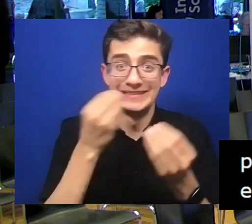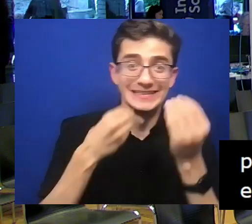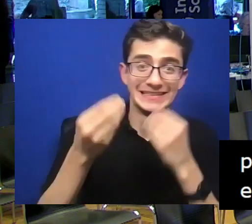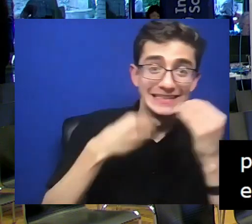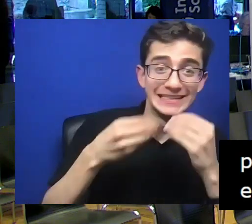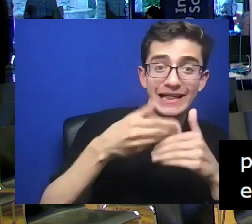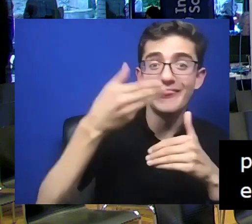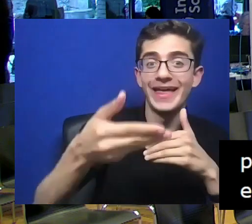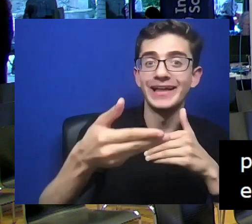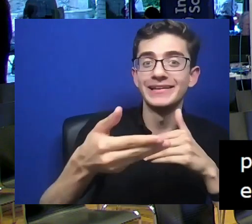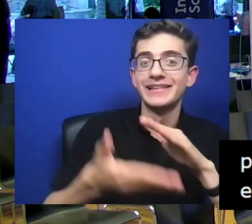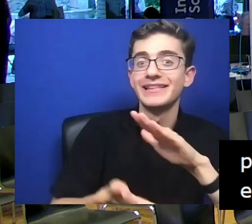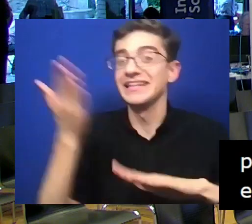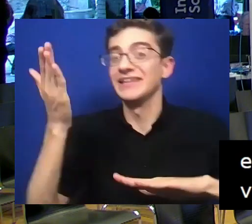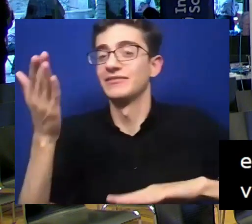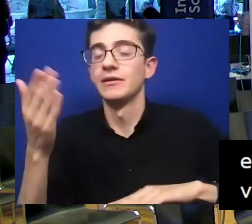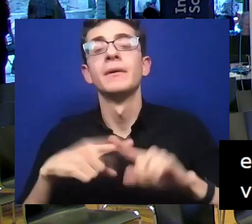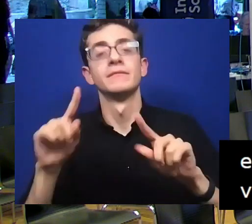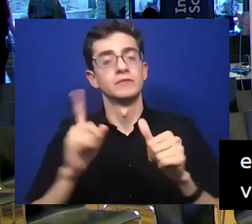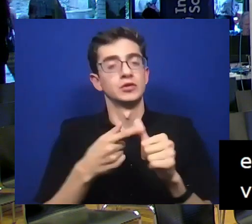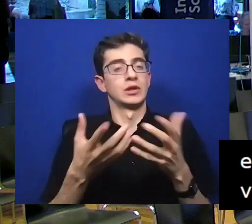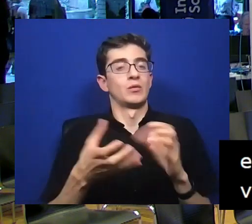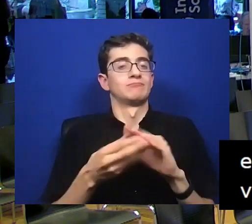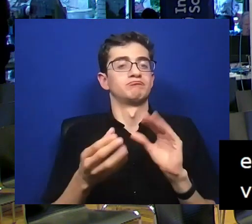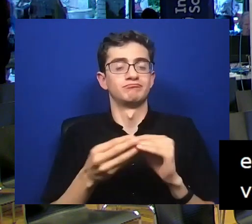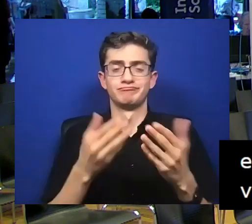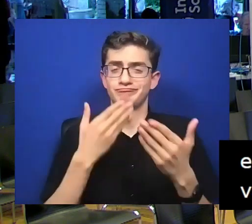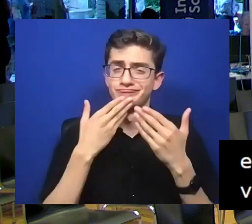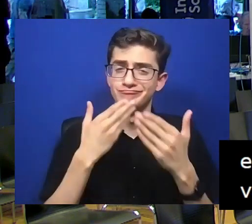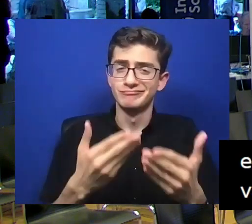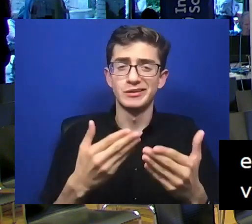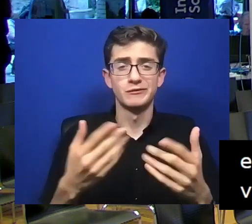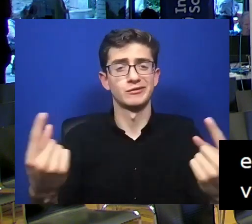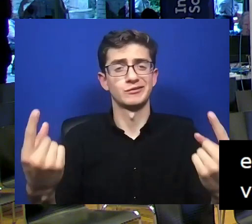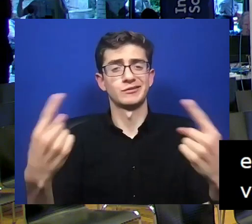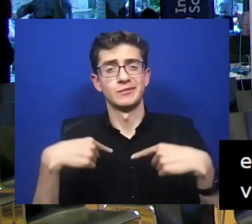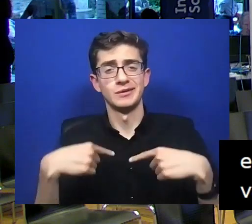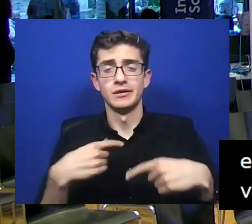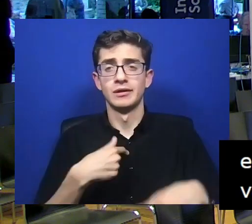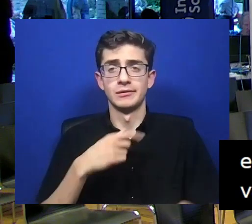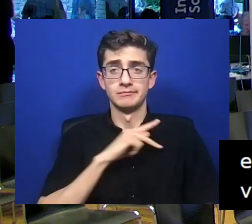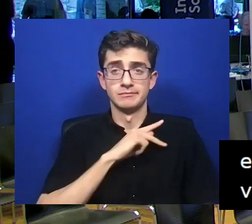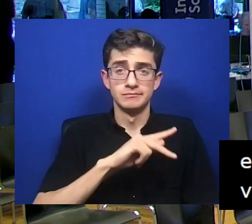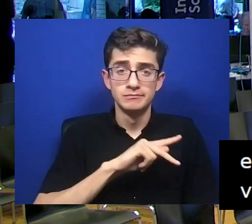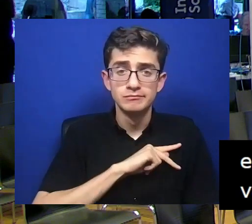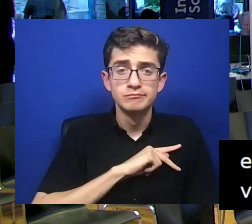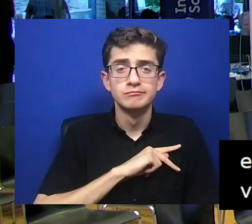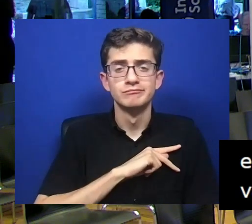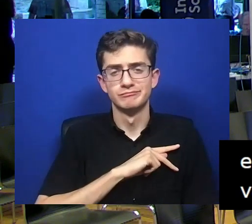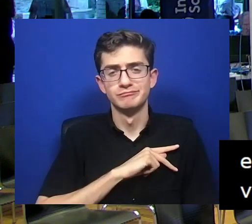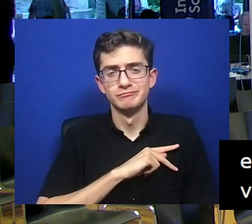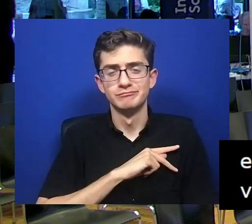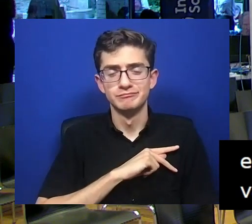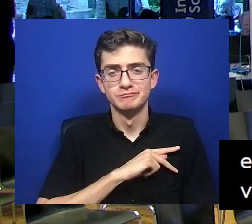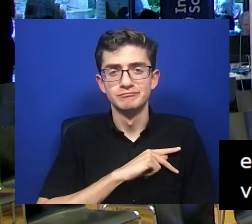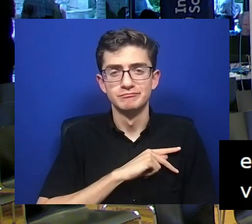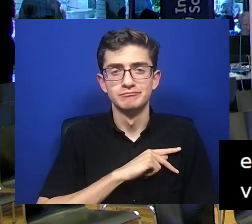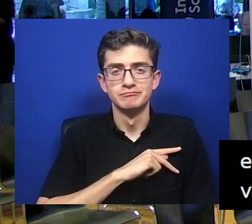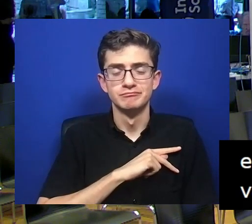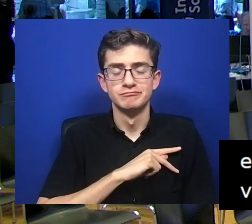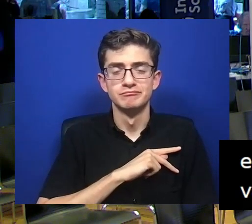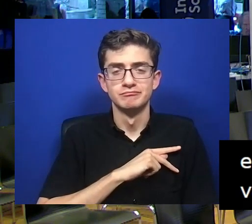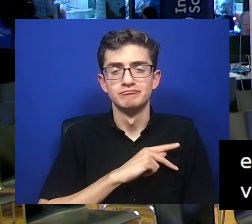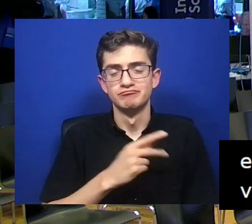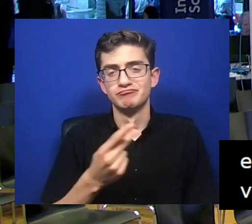wait. What I really want to say, thank you for coming out. I personally am the Logan and I at your show, but I want to